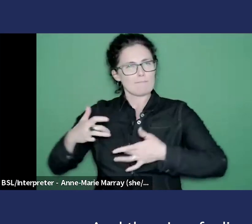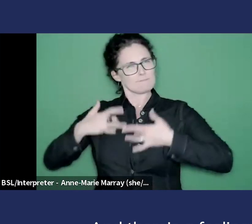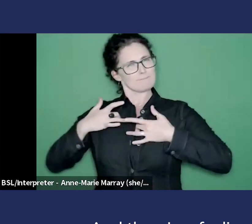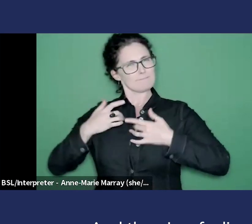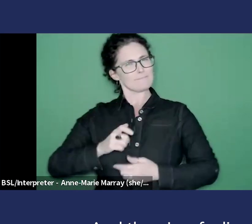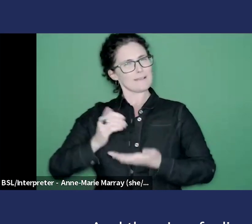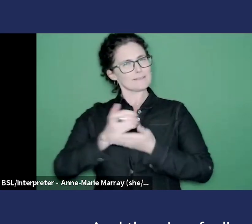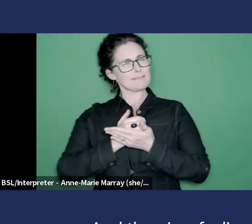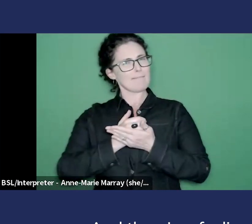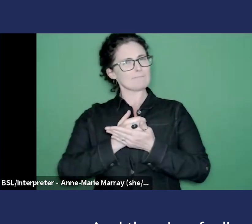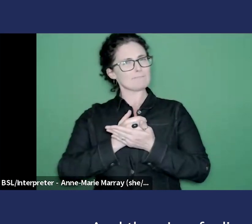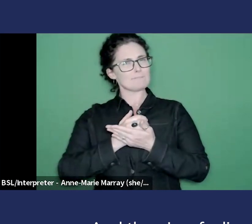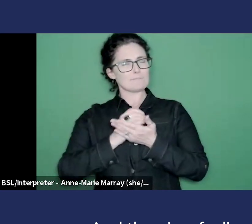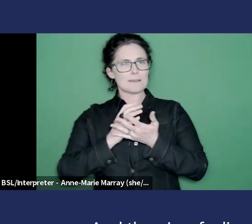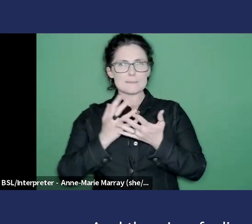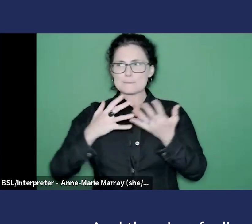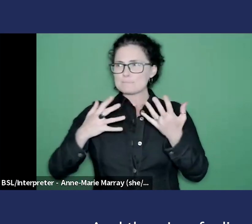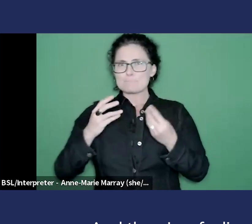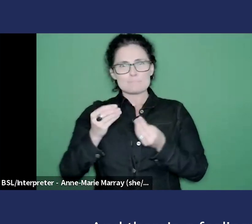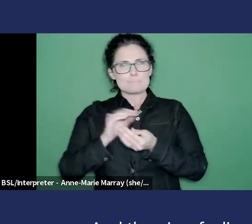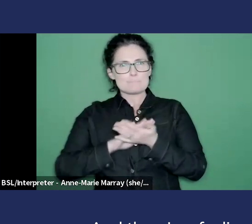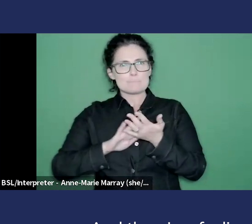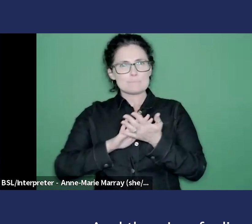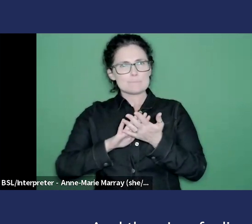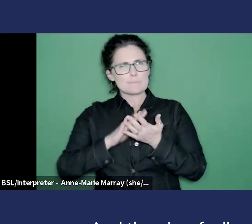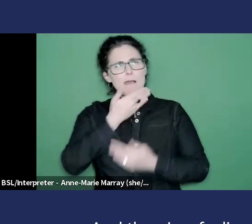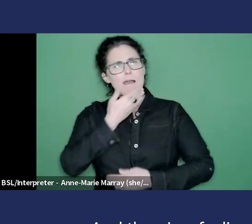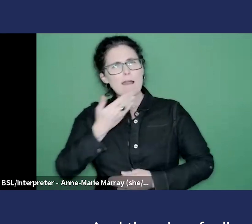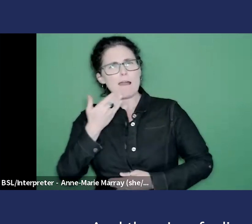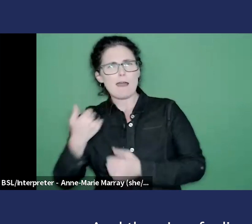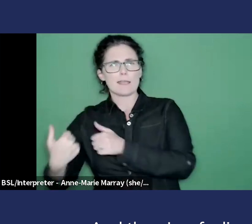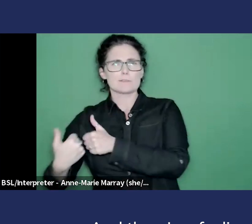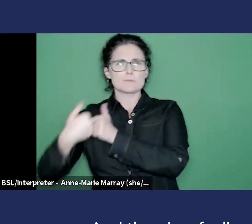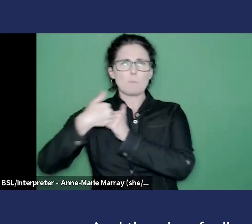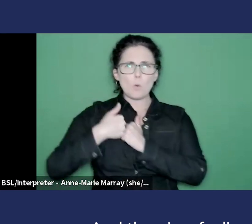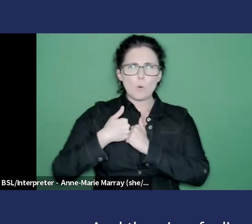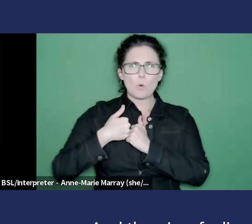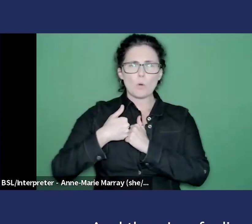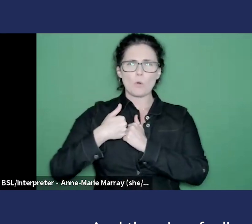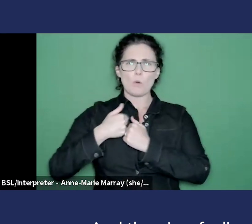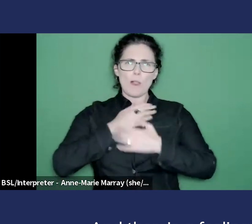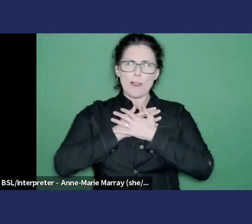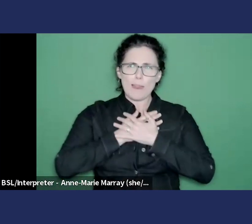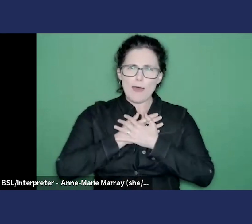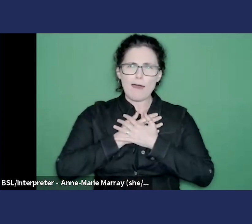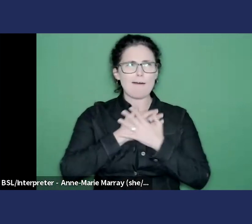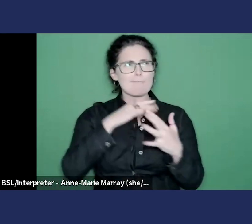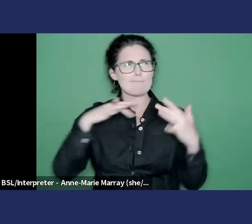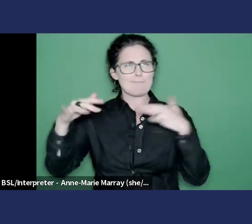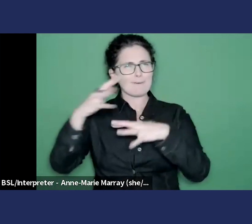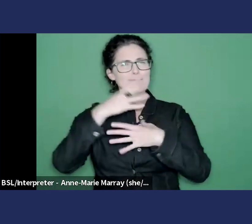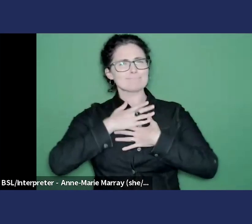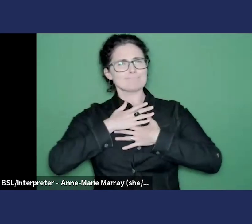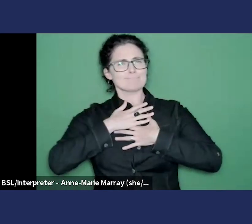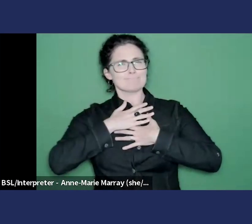feeling that emits of kindness, support, love, and it releases